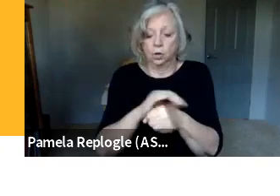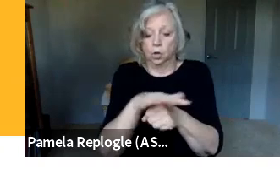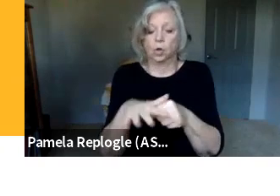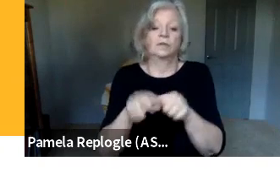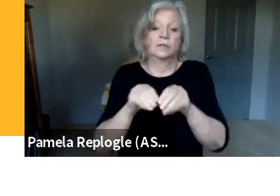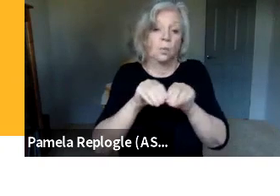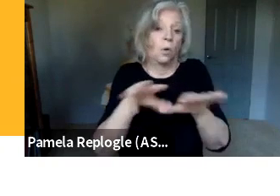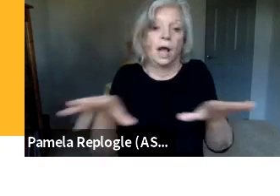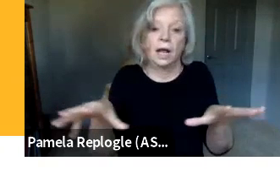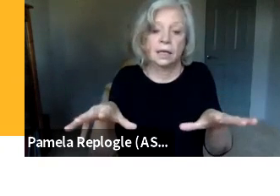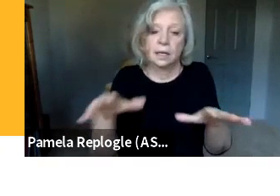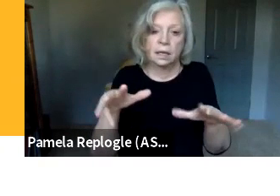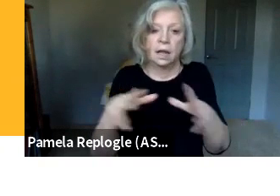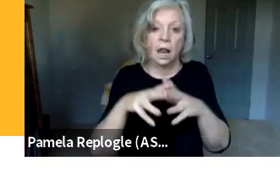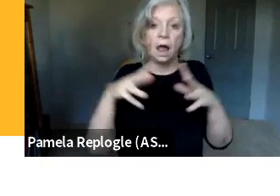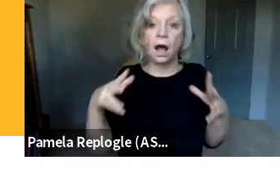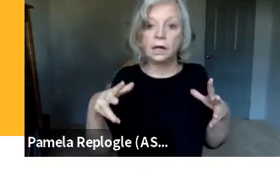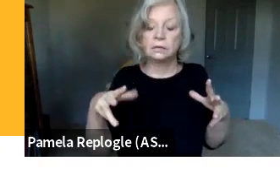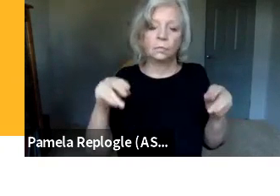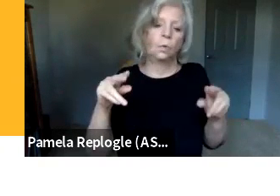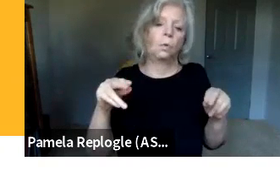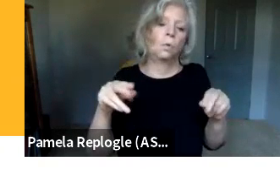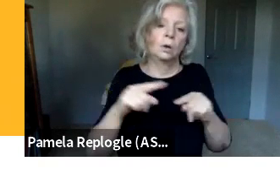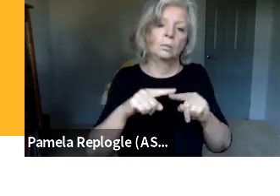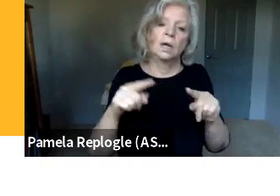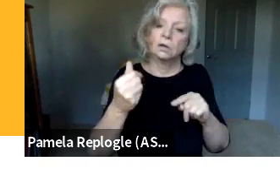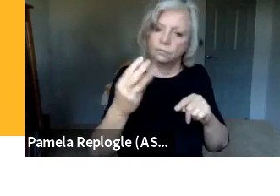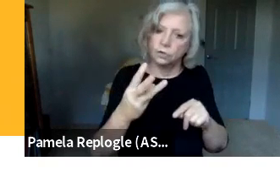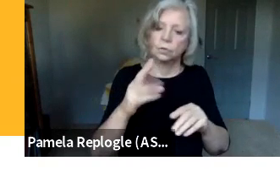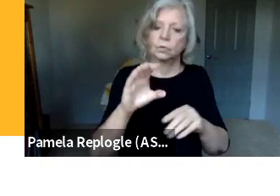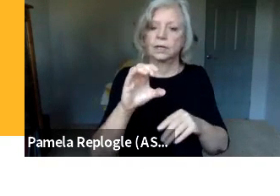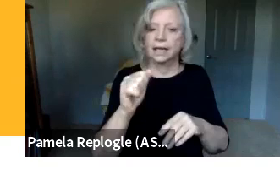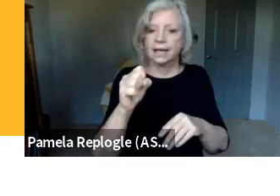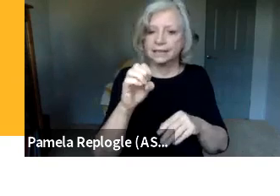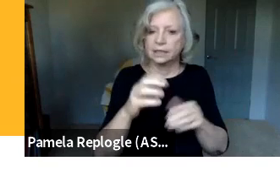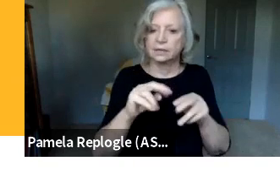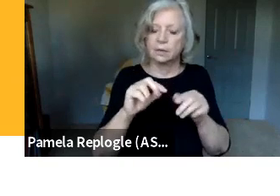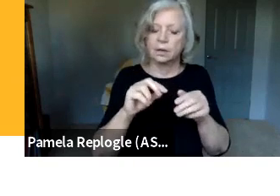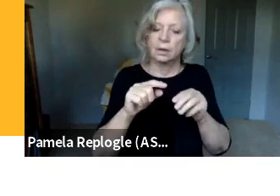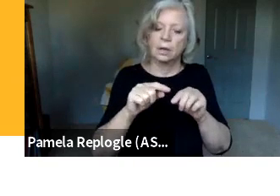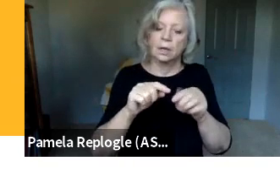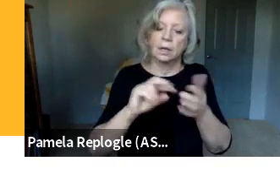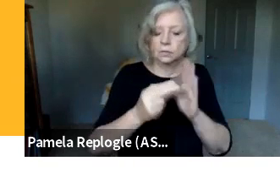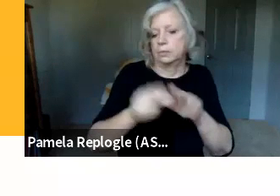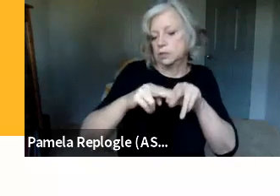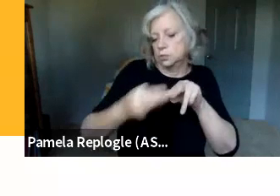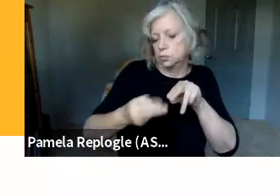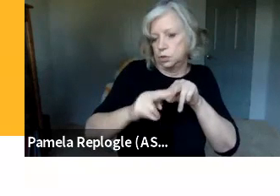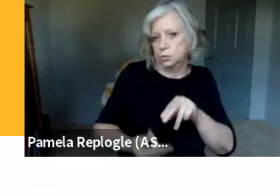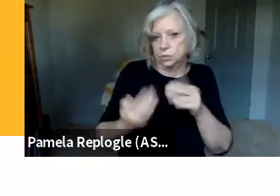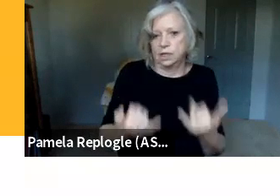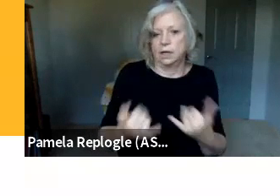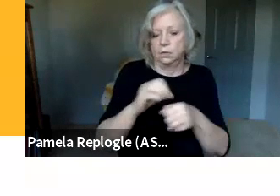still here, and we still see cases, but the risk is lower than it was earlier in the